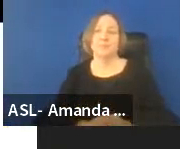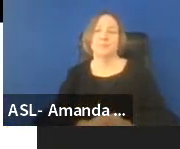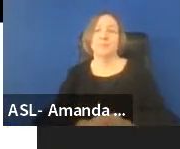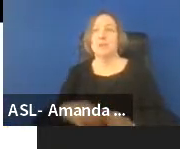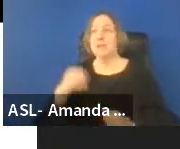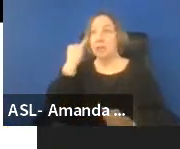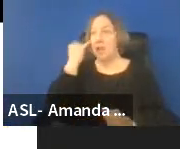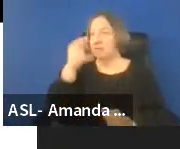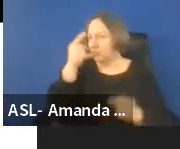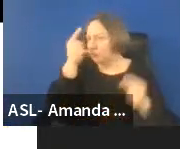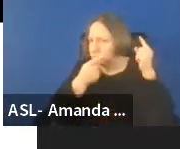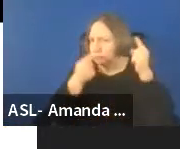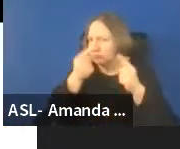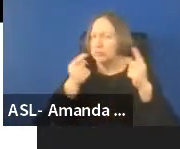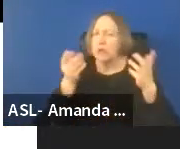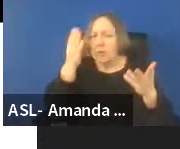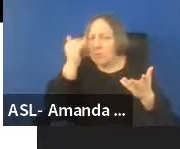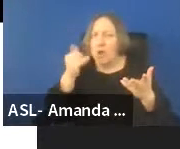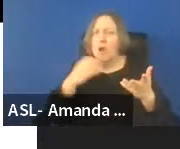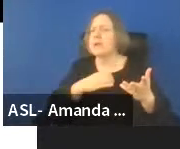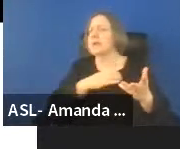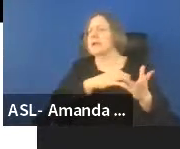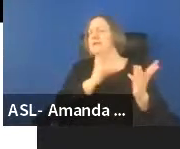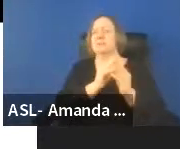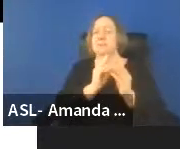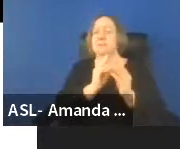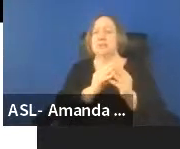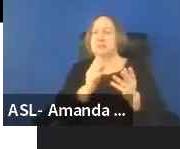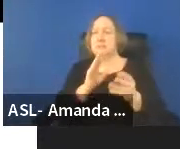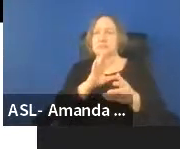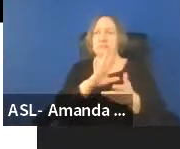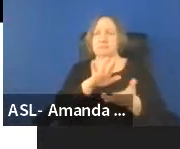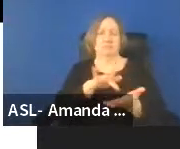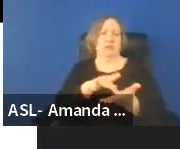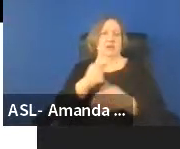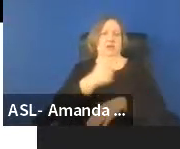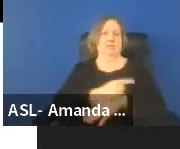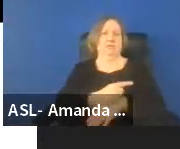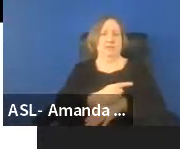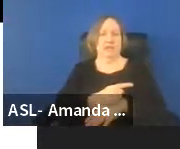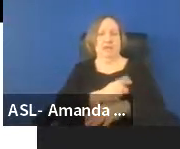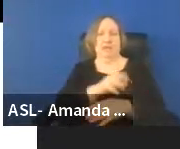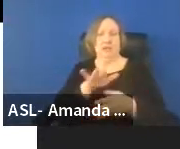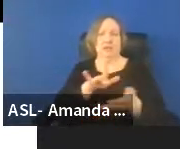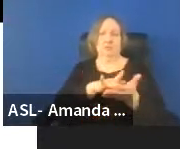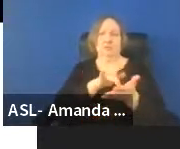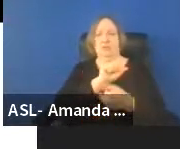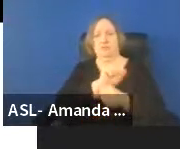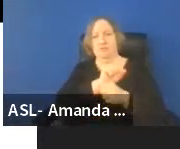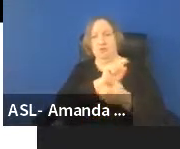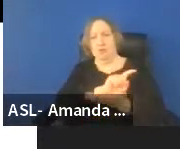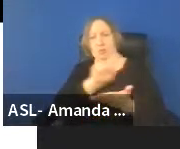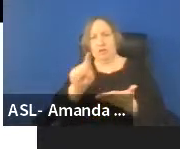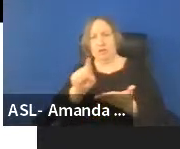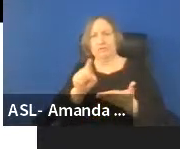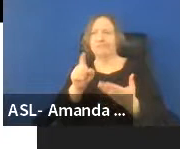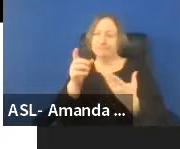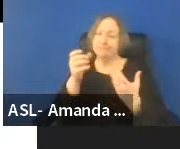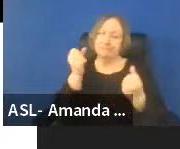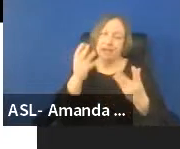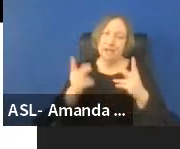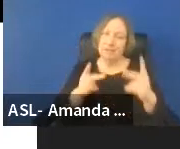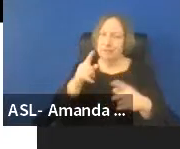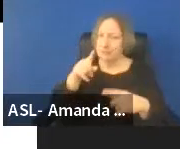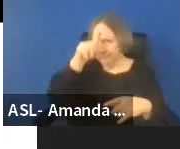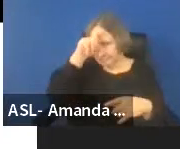If you're wondering why council meetings are held in the middle of the day, in the middle of the work week, you're not alone.